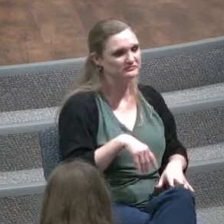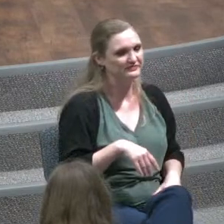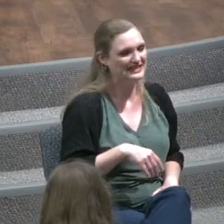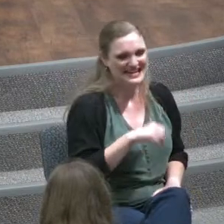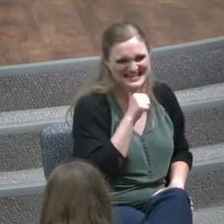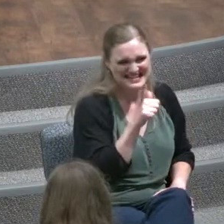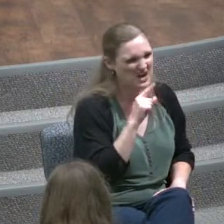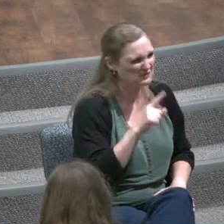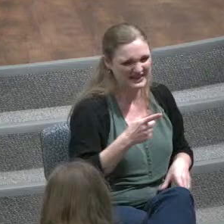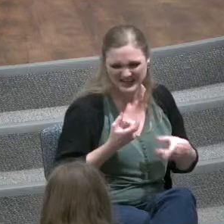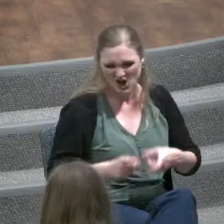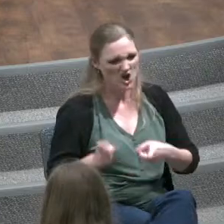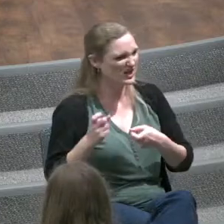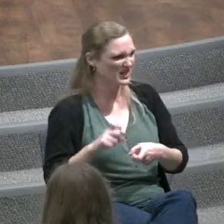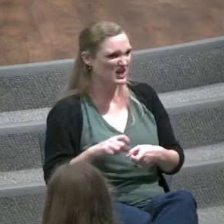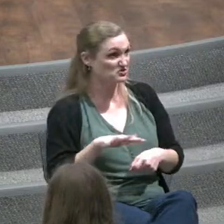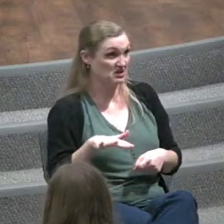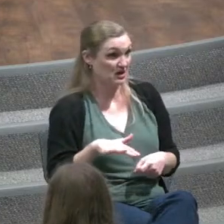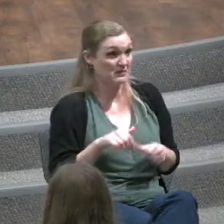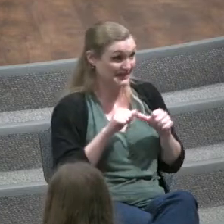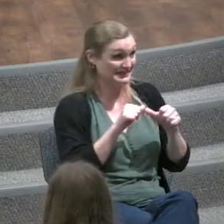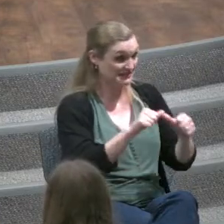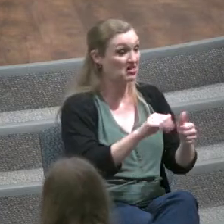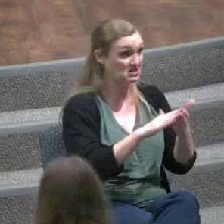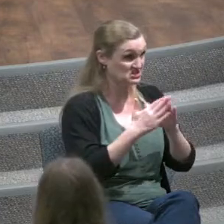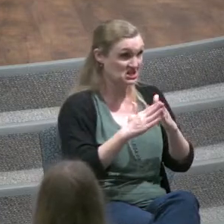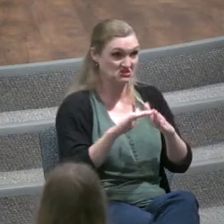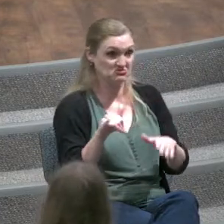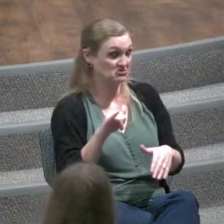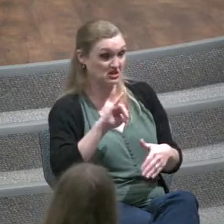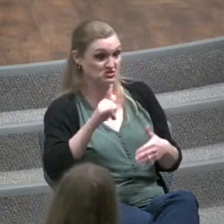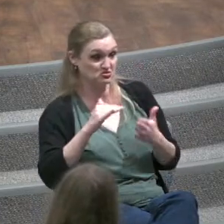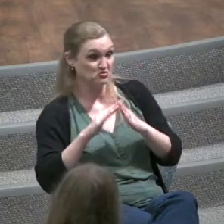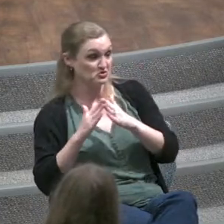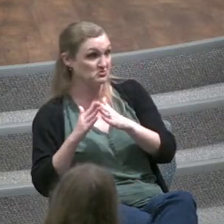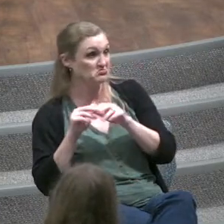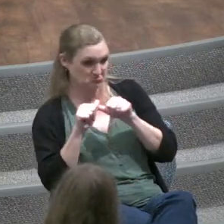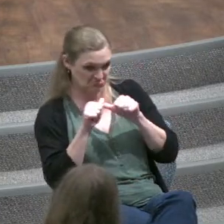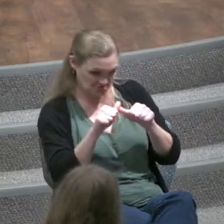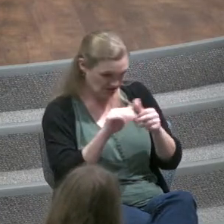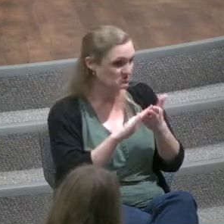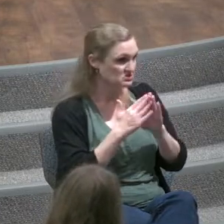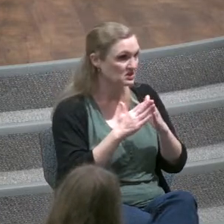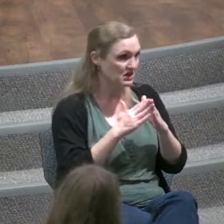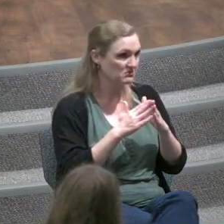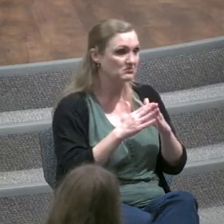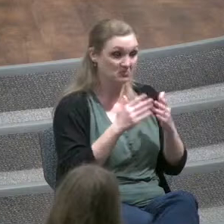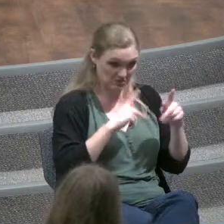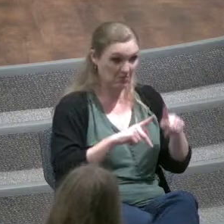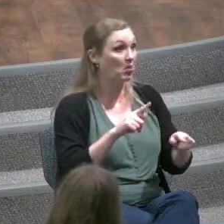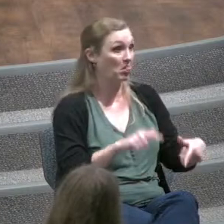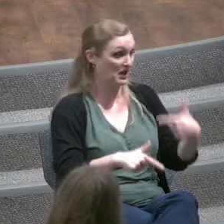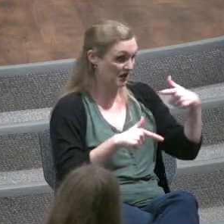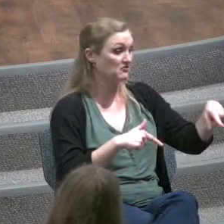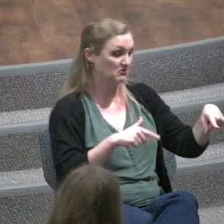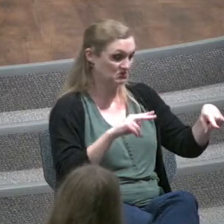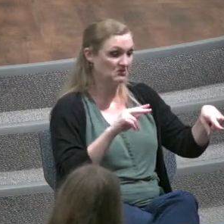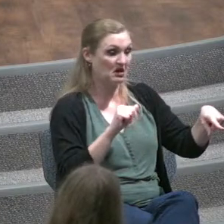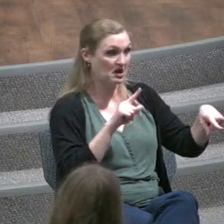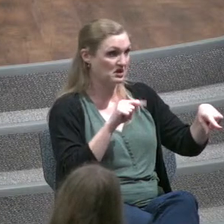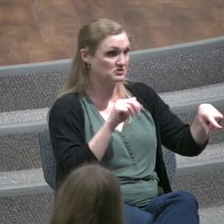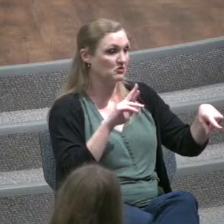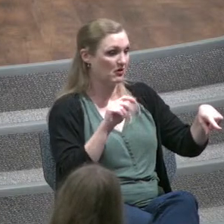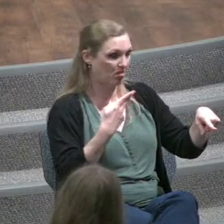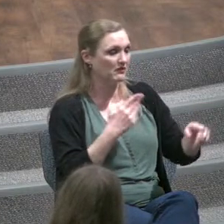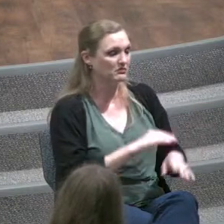Not really an archaeological site. It's a city. It's still a city today, just like Jerusalem's still a city. Nazareth is still a city, just